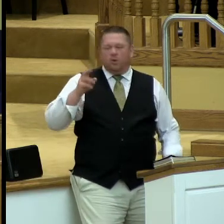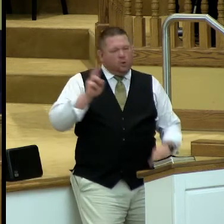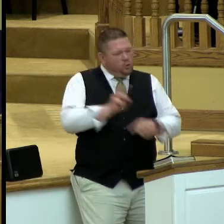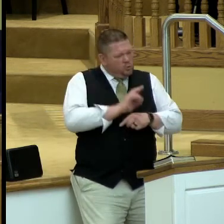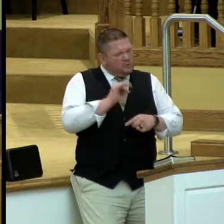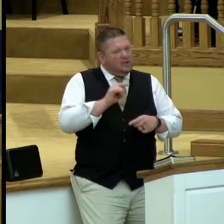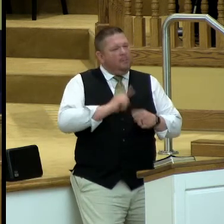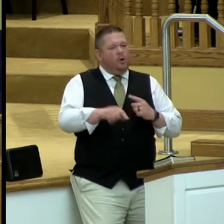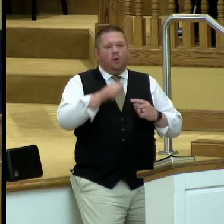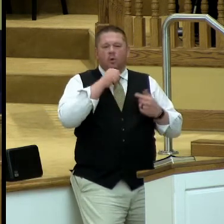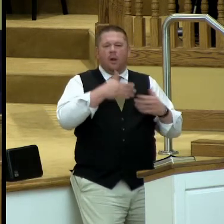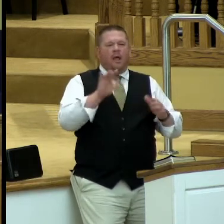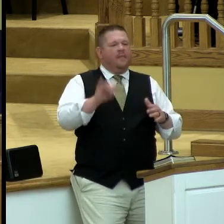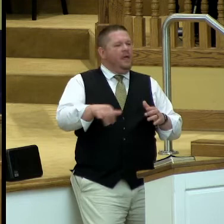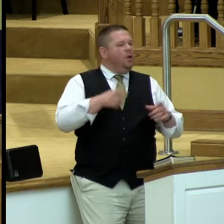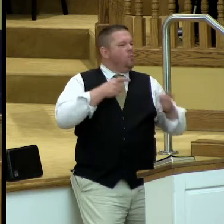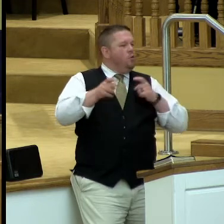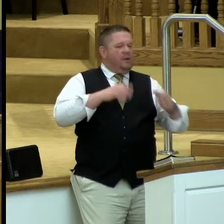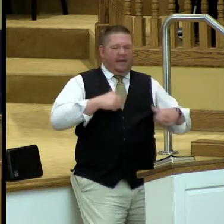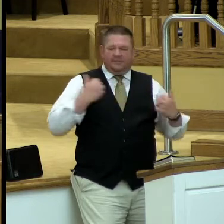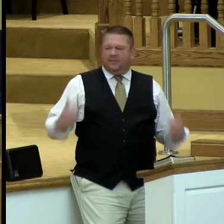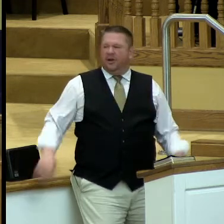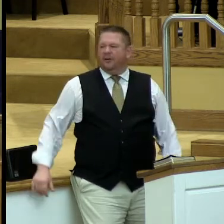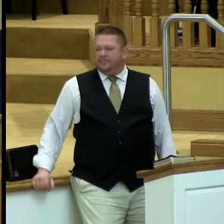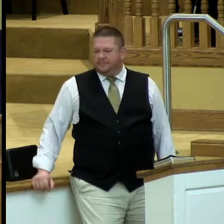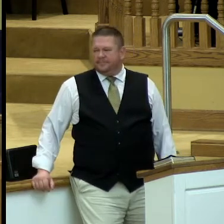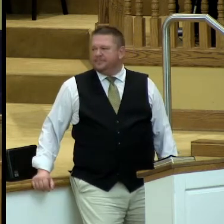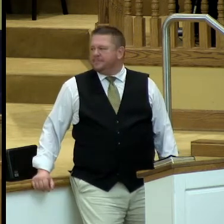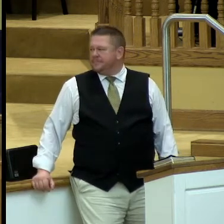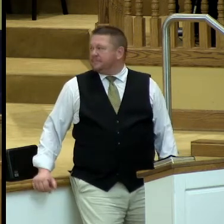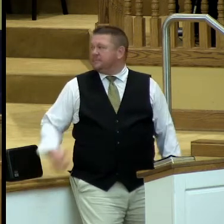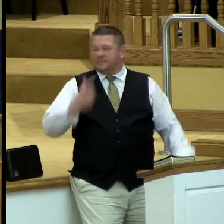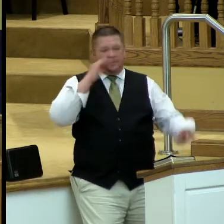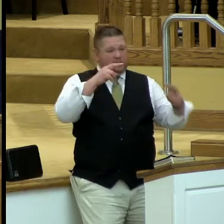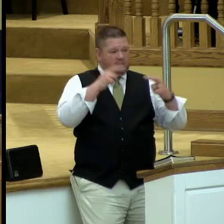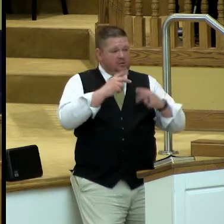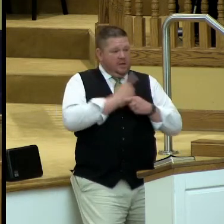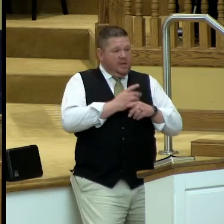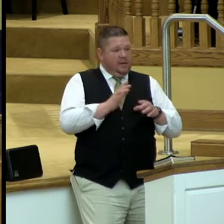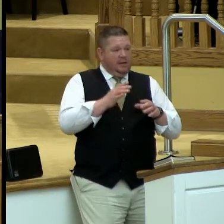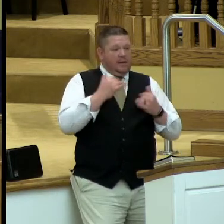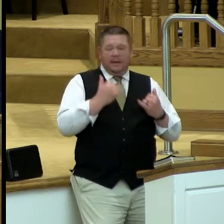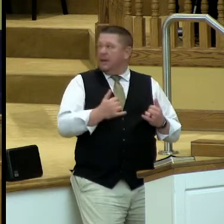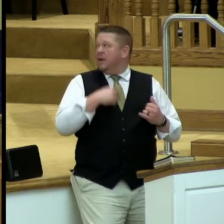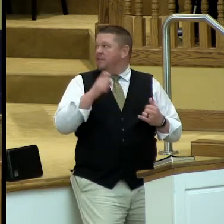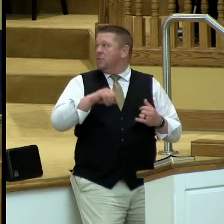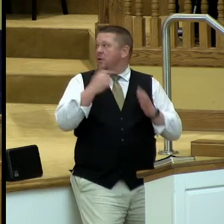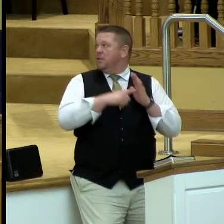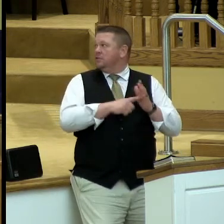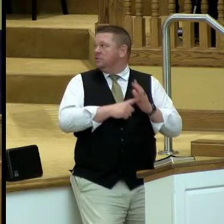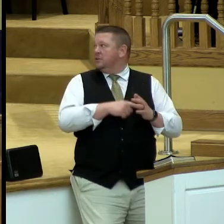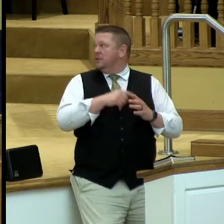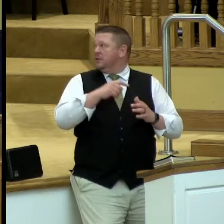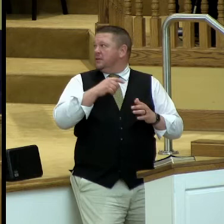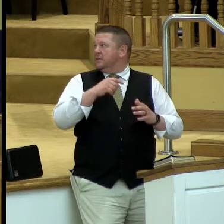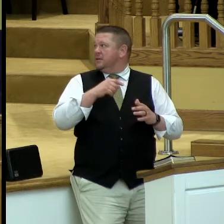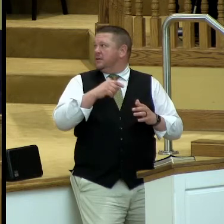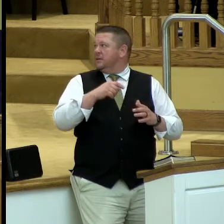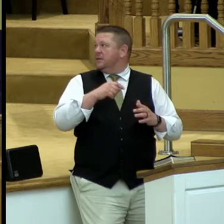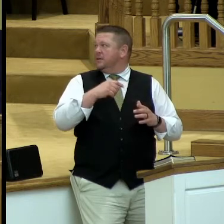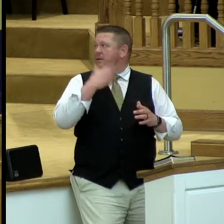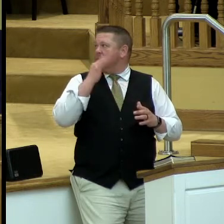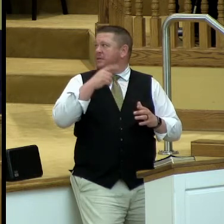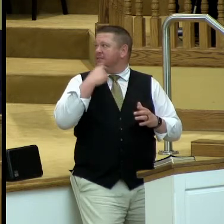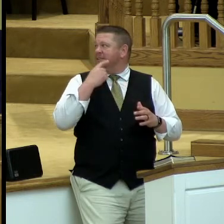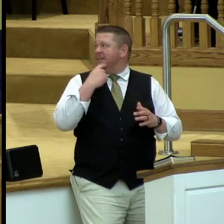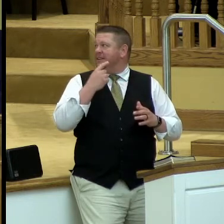Use it, but don't let that run your life. Yes, sir. Because check this out, right? Now I get to do another illustration. Y'all are like, this guy's stupid.